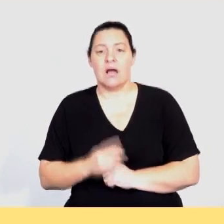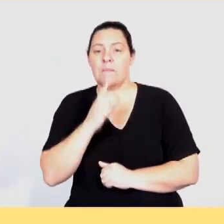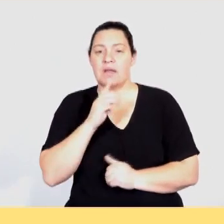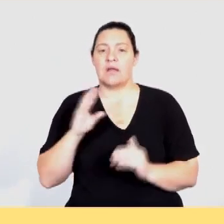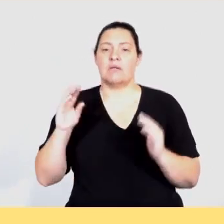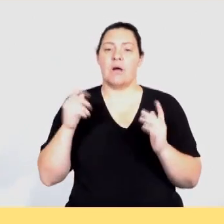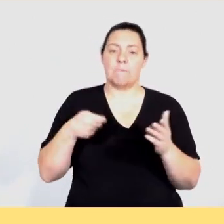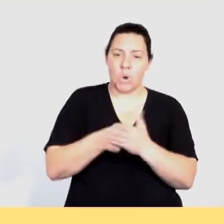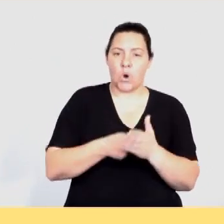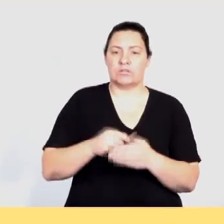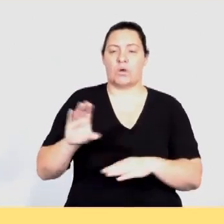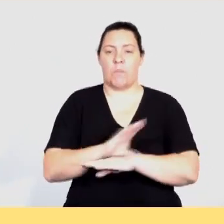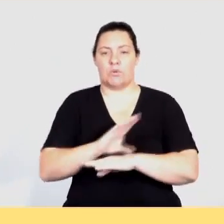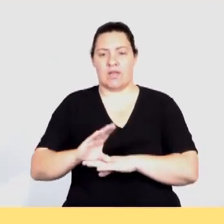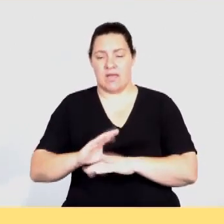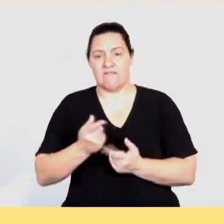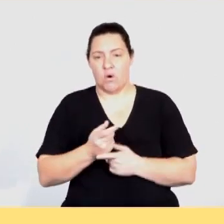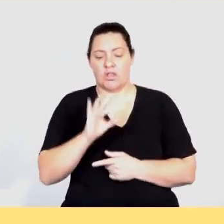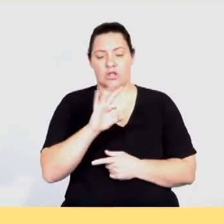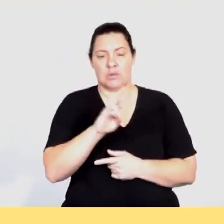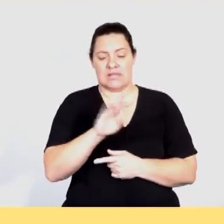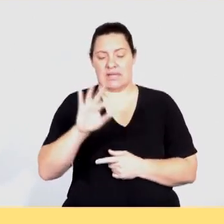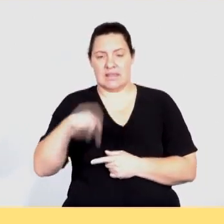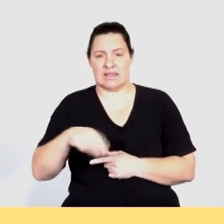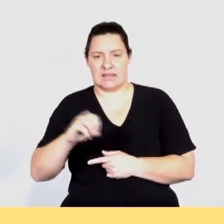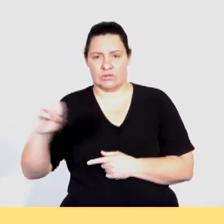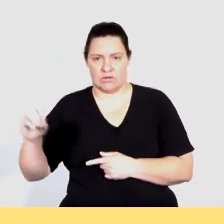says, bought a computer on credit for